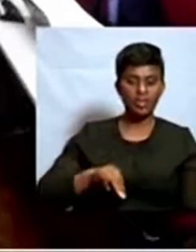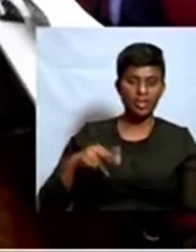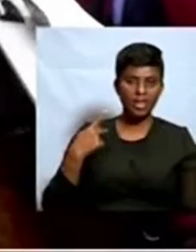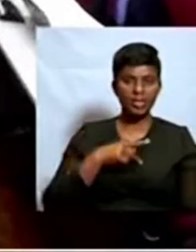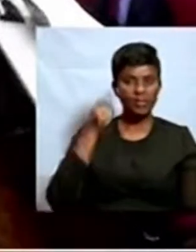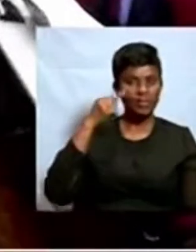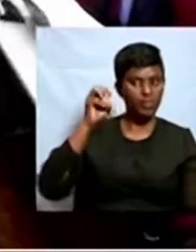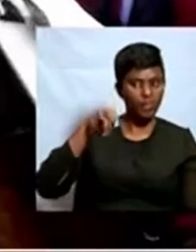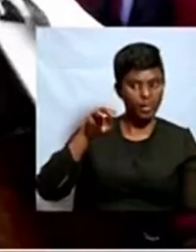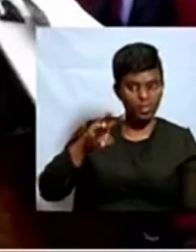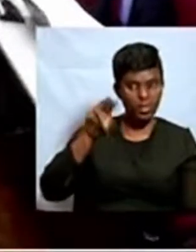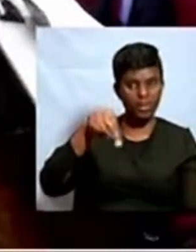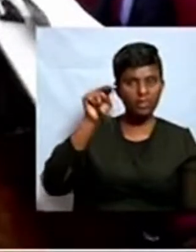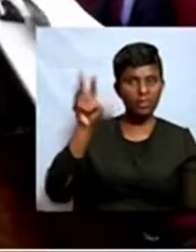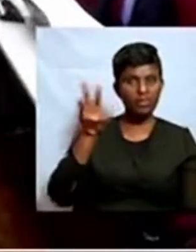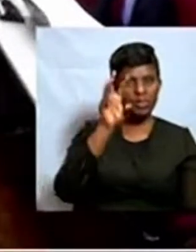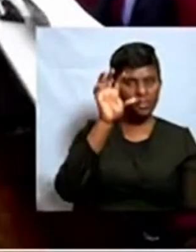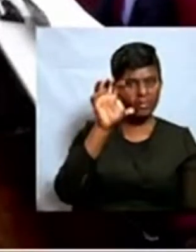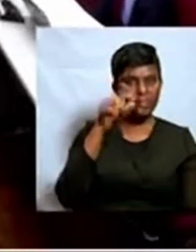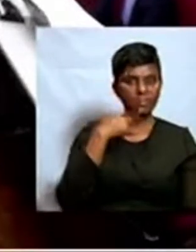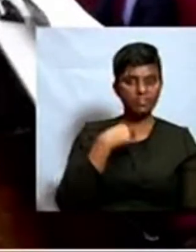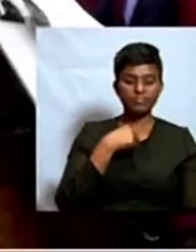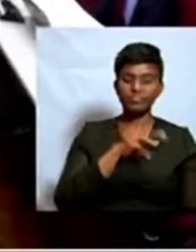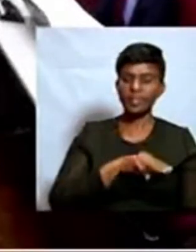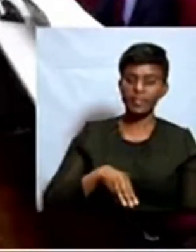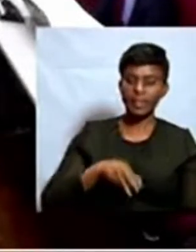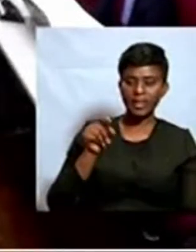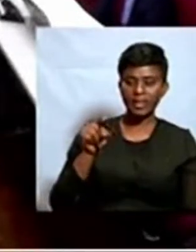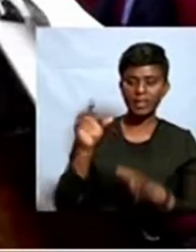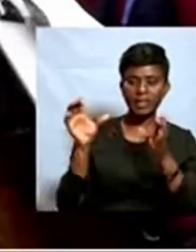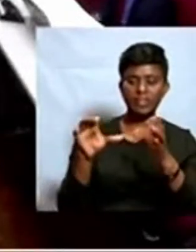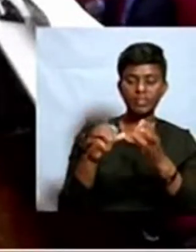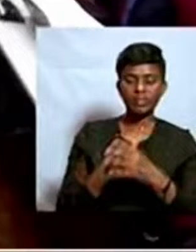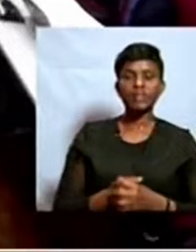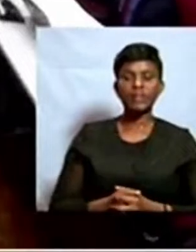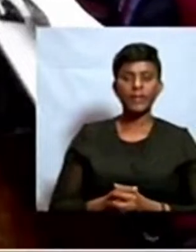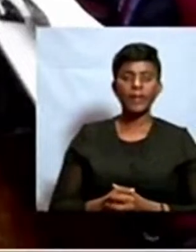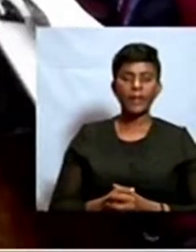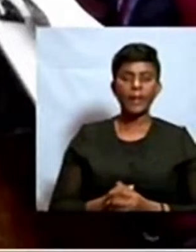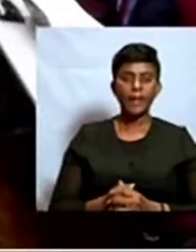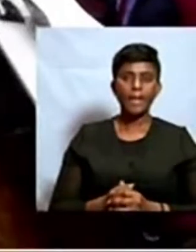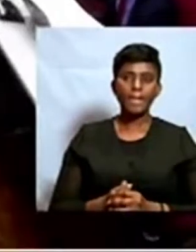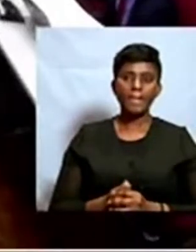constituency in the Northwestern Province and a member of this committee.